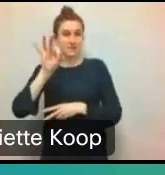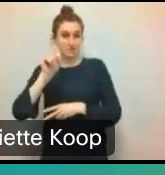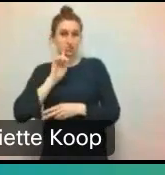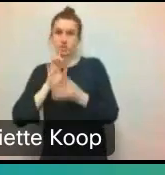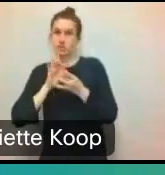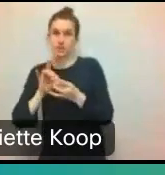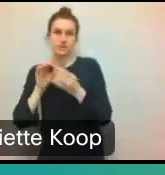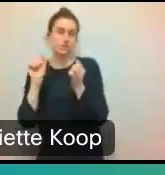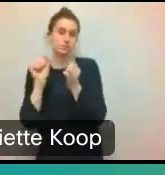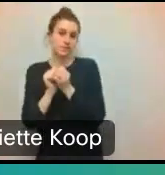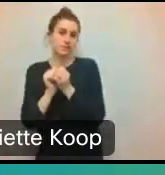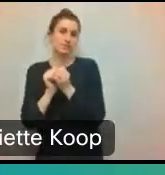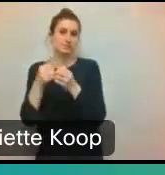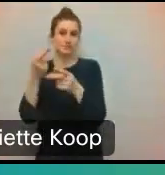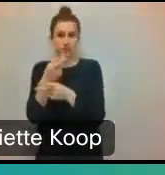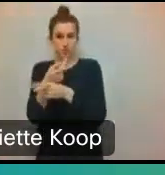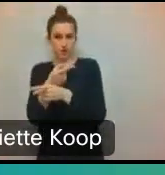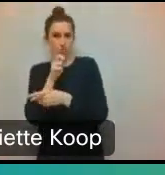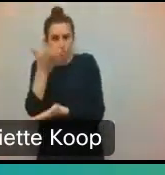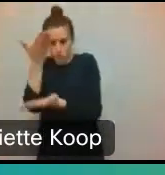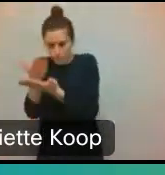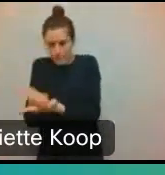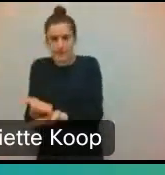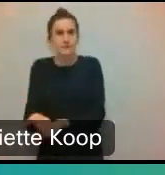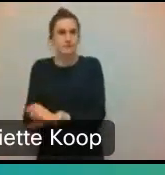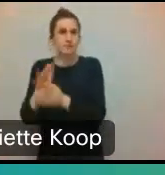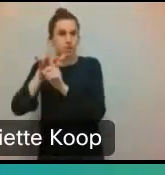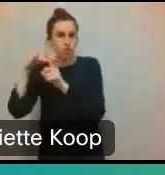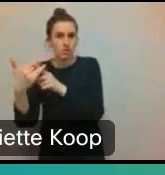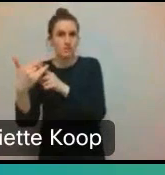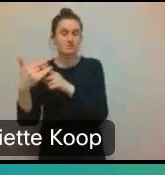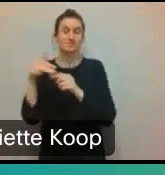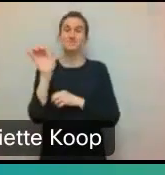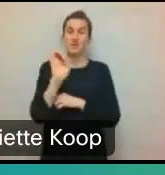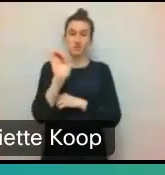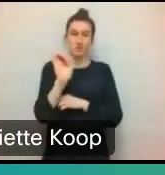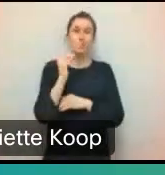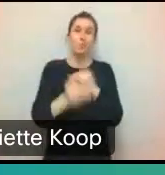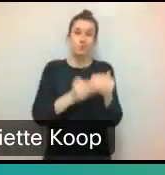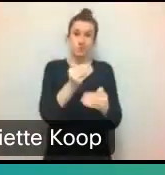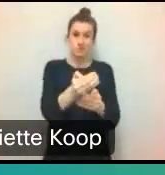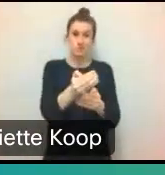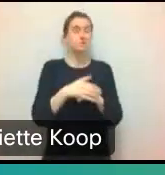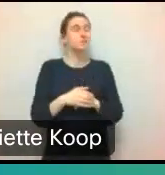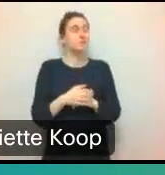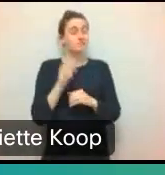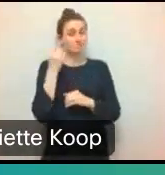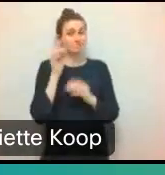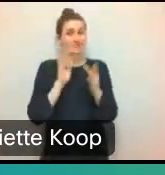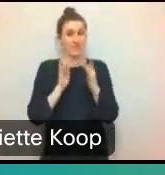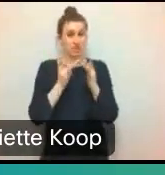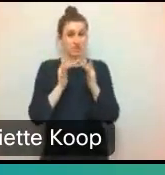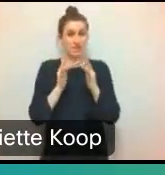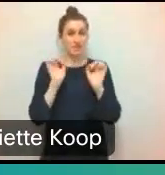claims. Information creation is a process. It is also a messy process. The internet is messy, but